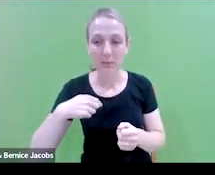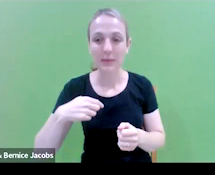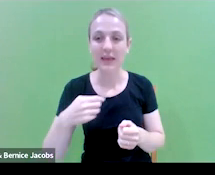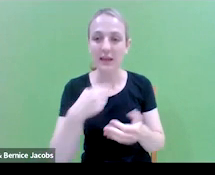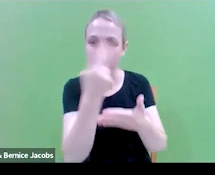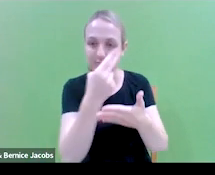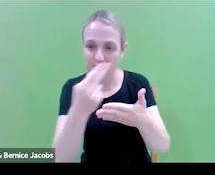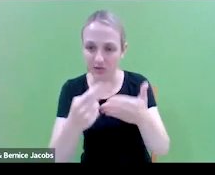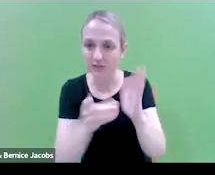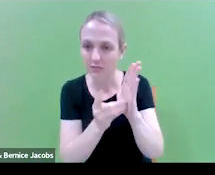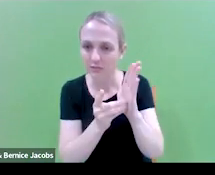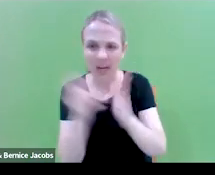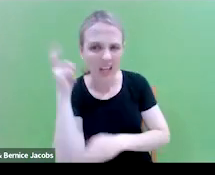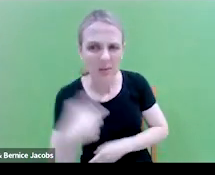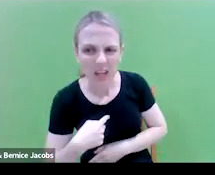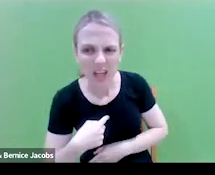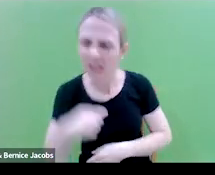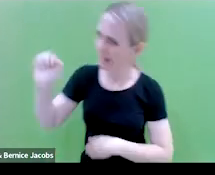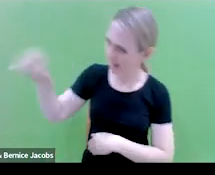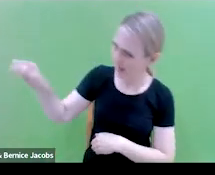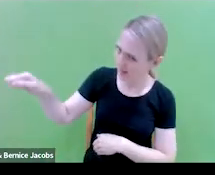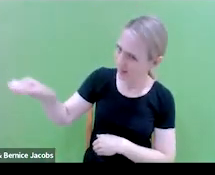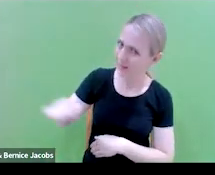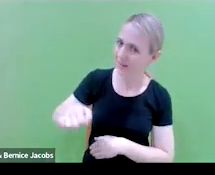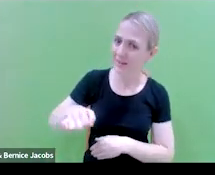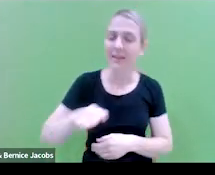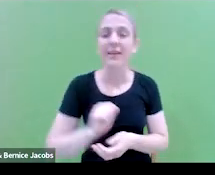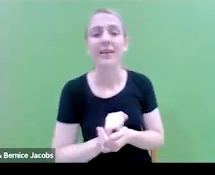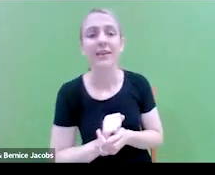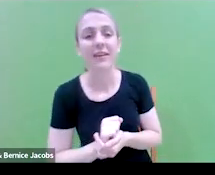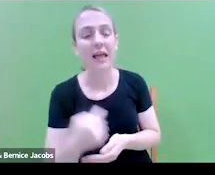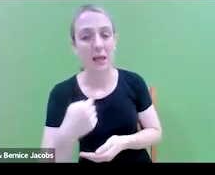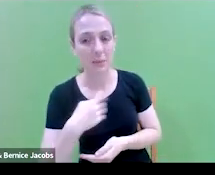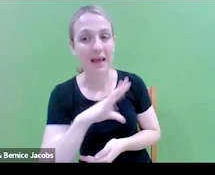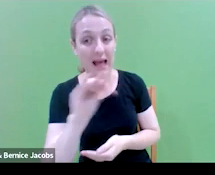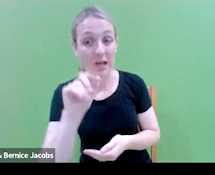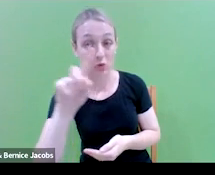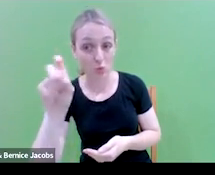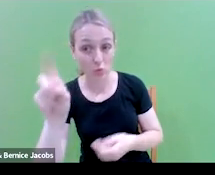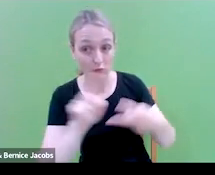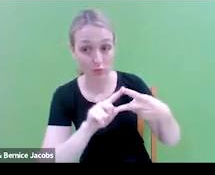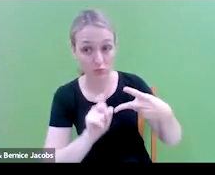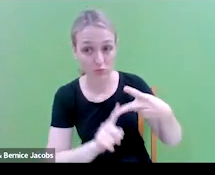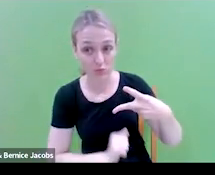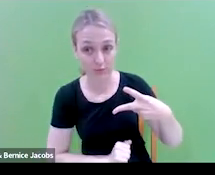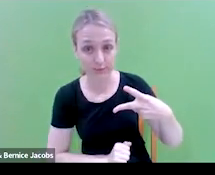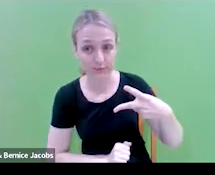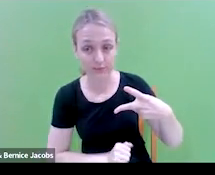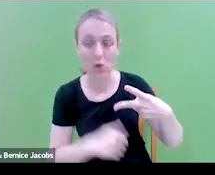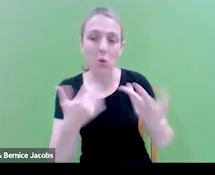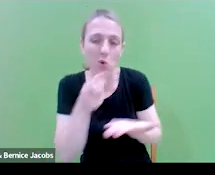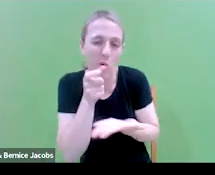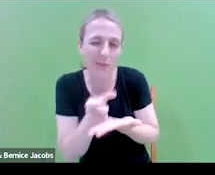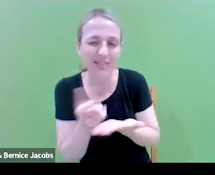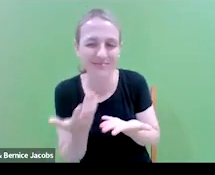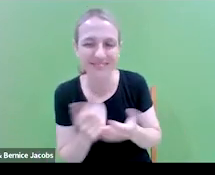audible? Yes. Okay. I just want to ask probably 2 questions or contributions.